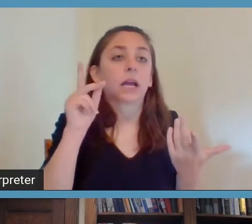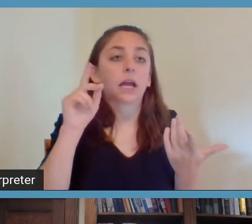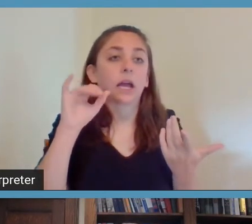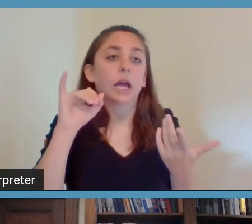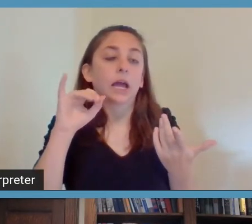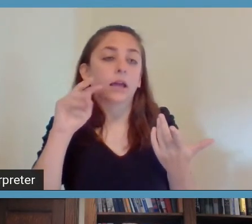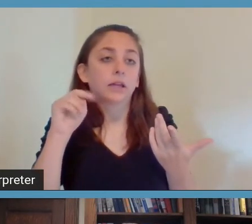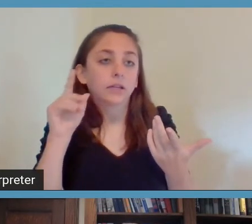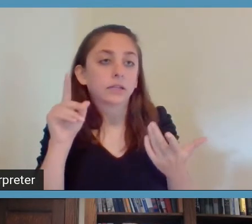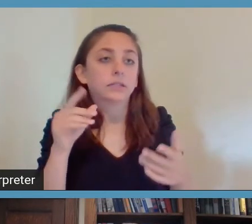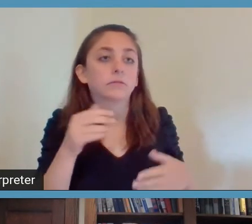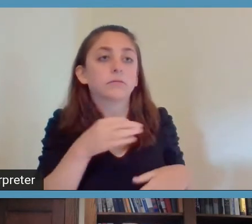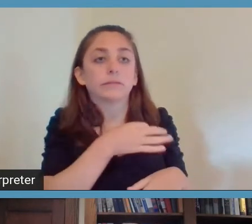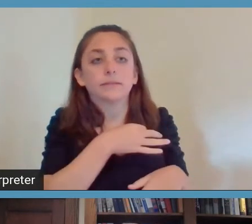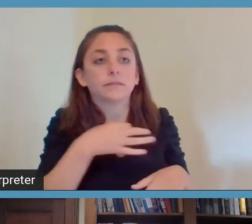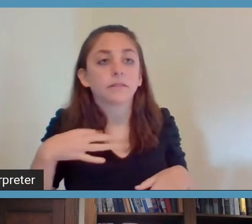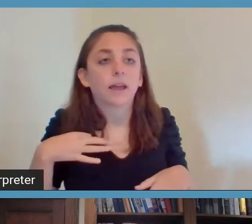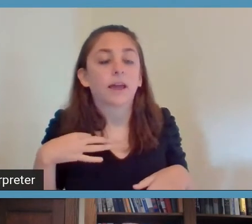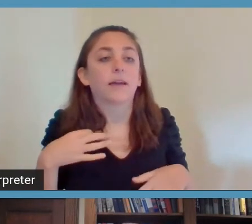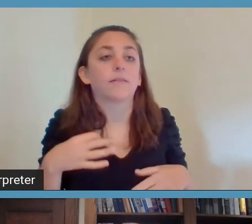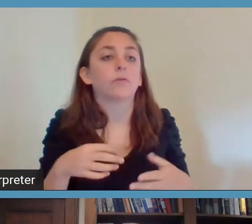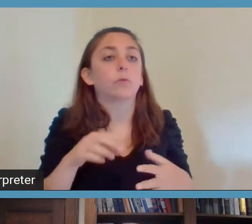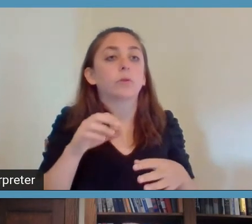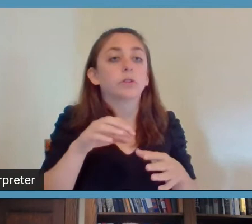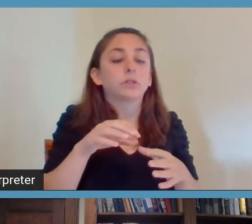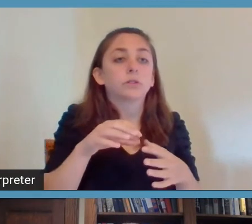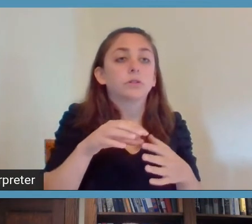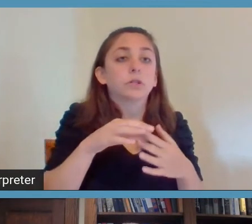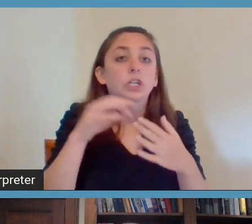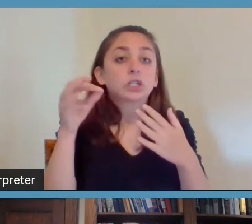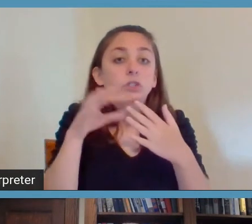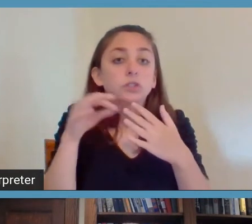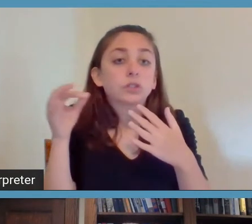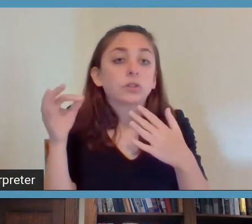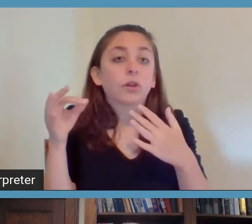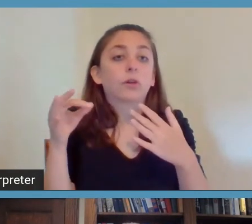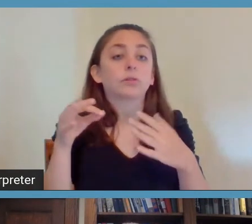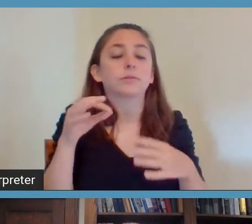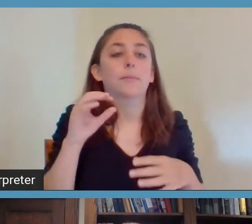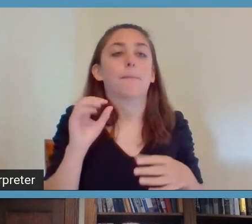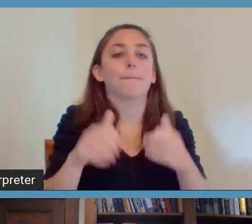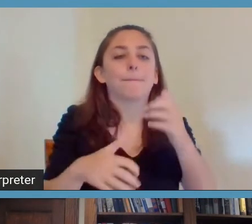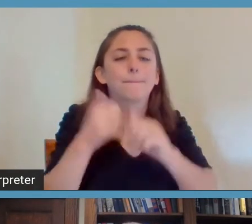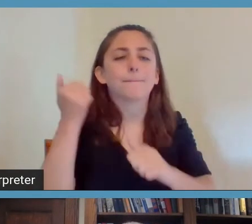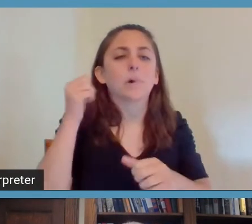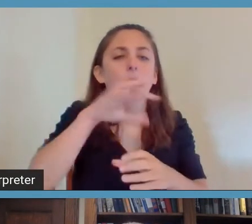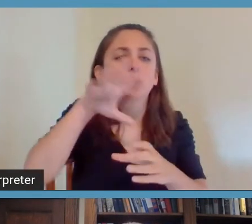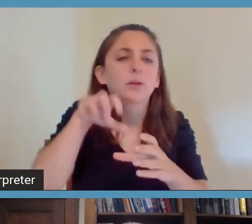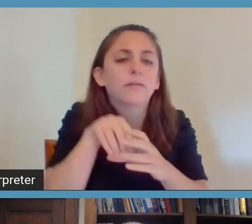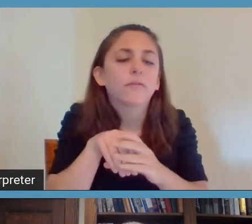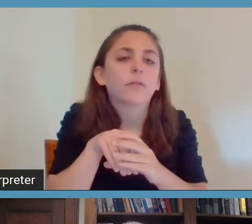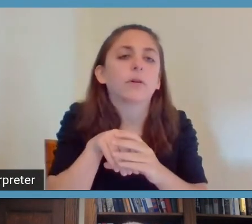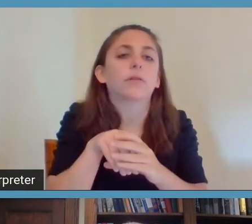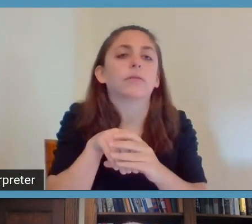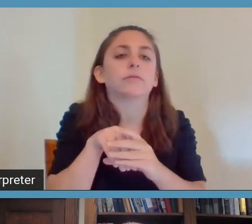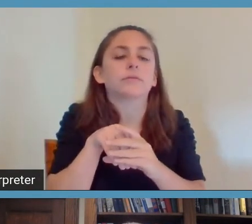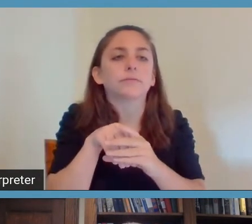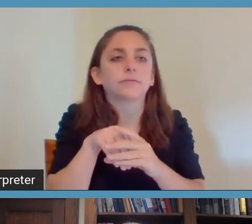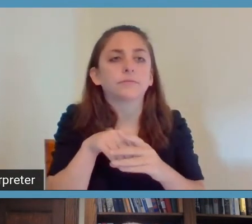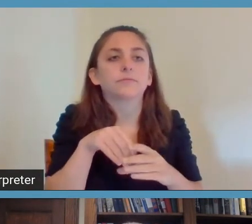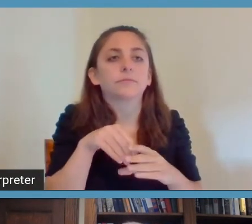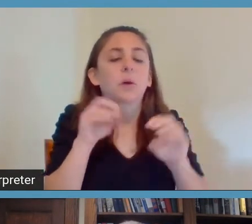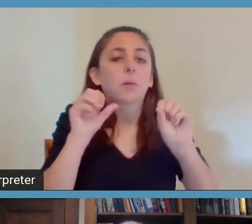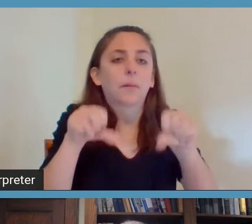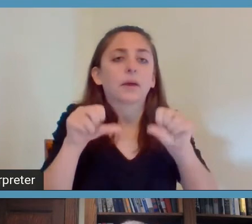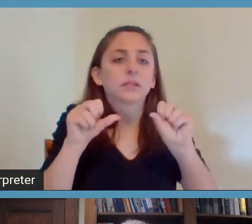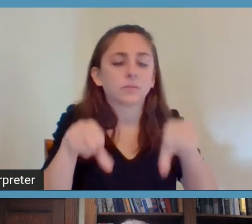through this, we chose the absolute most involved version we could be doing. I want to emphasize that. Like,